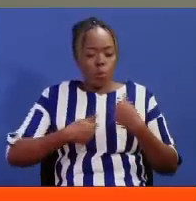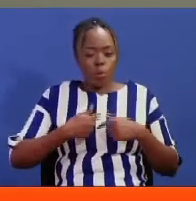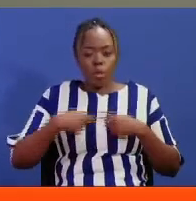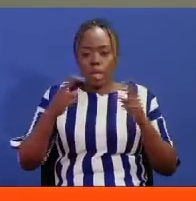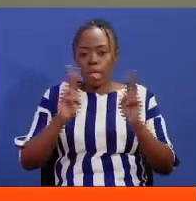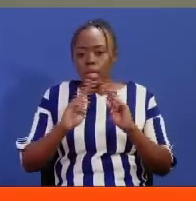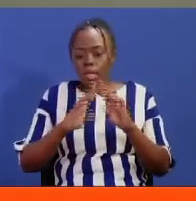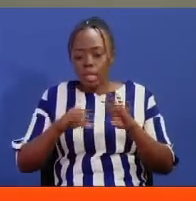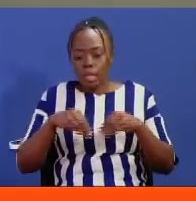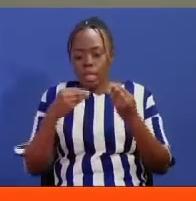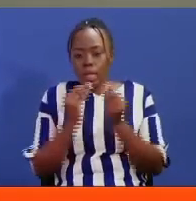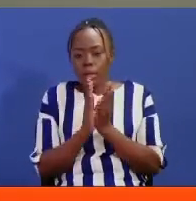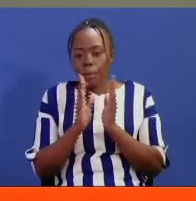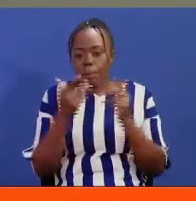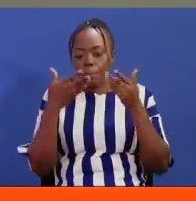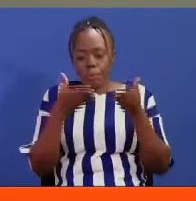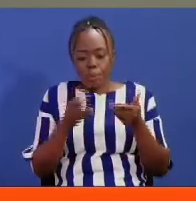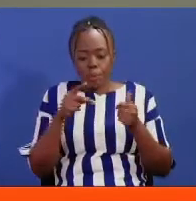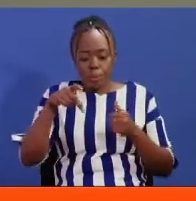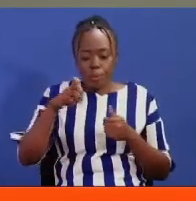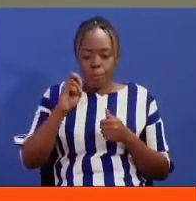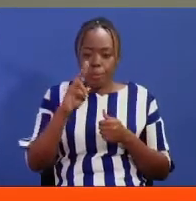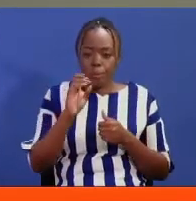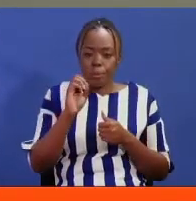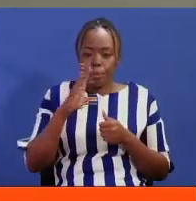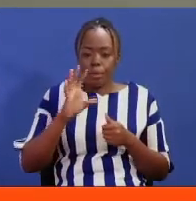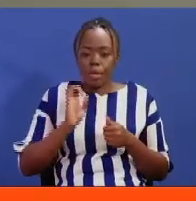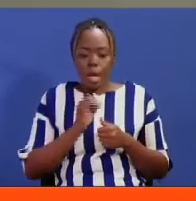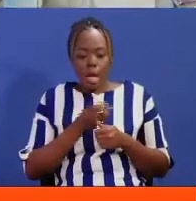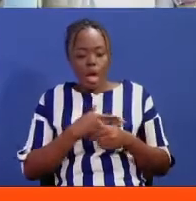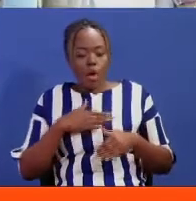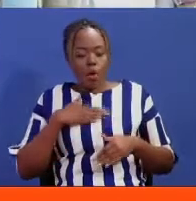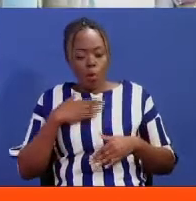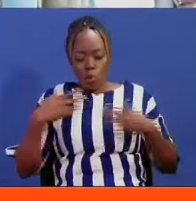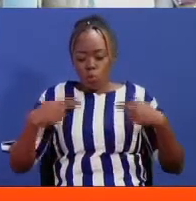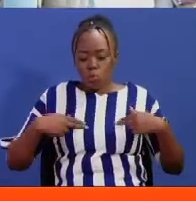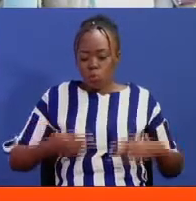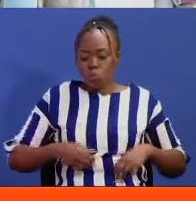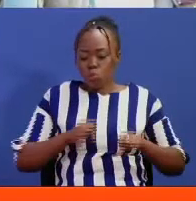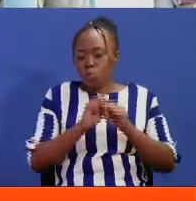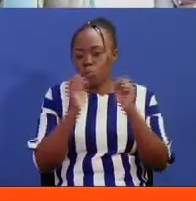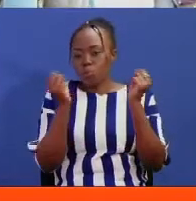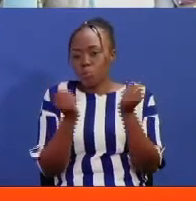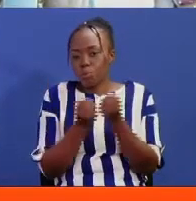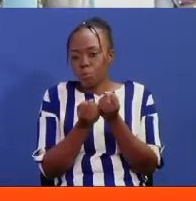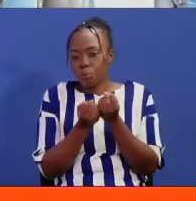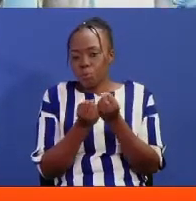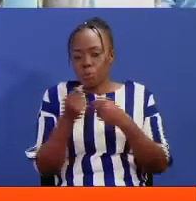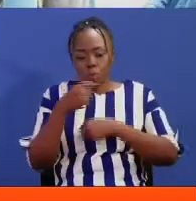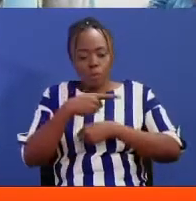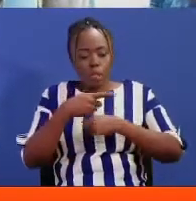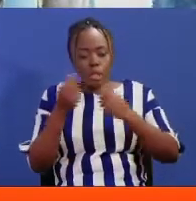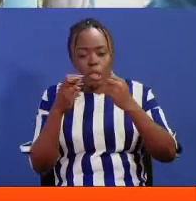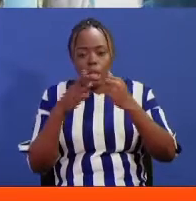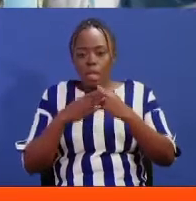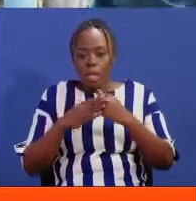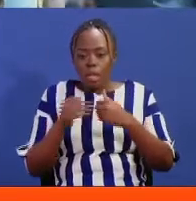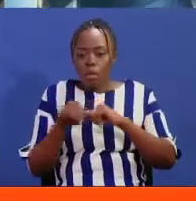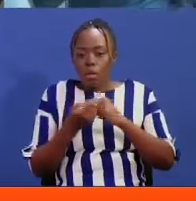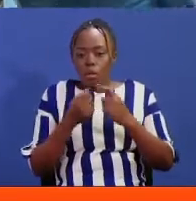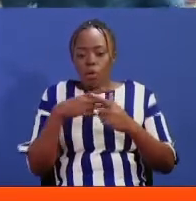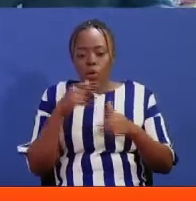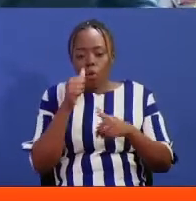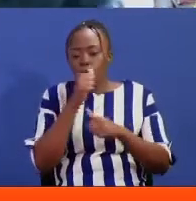be producing these proteins and priming our own immune system. In April, private COVID-19 vaccination